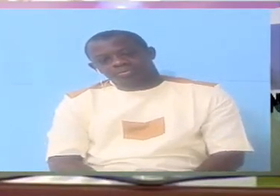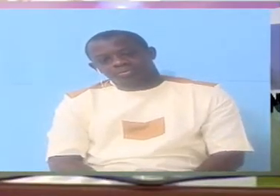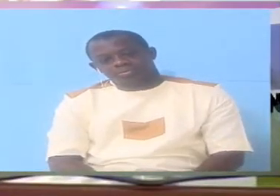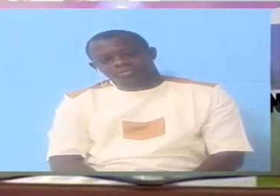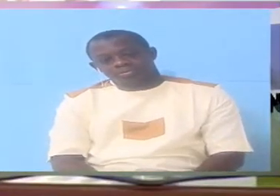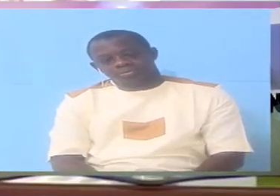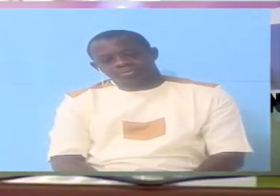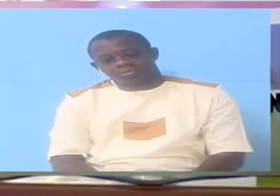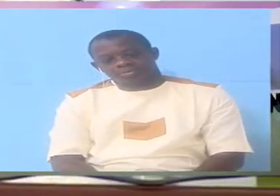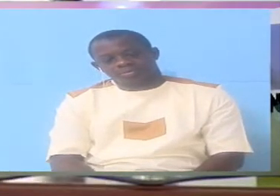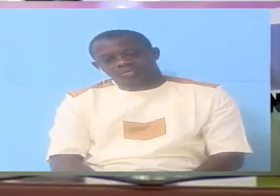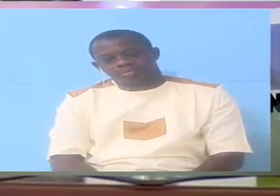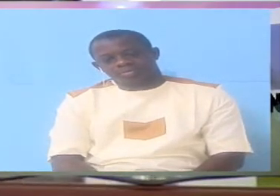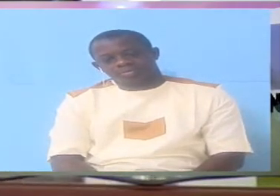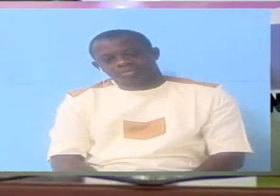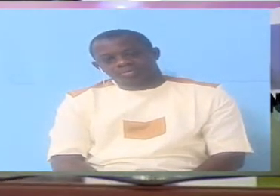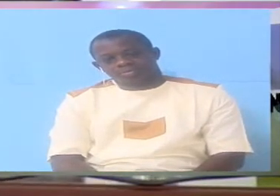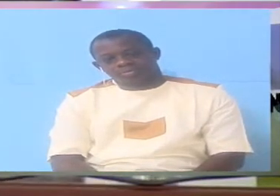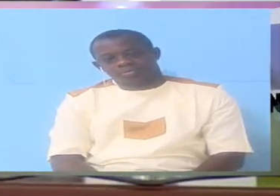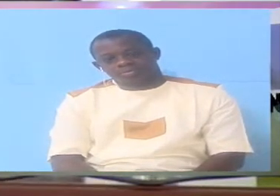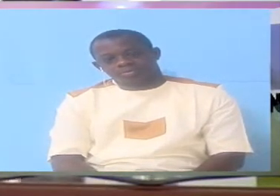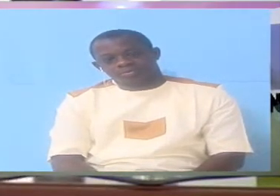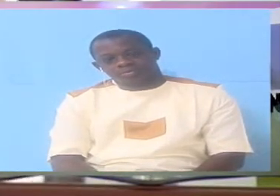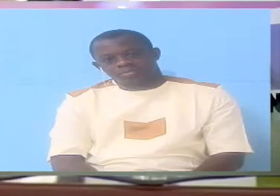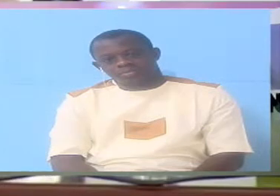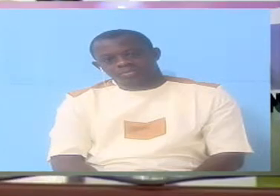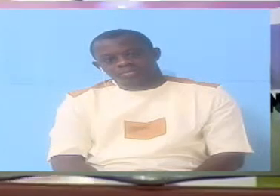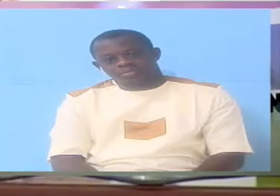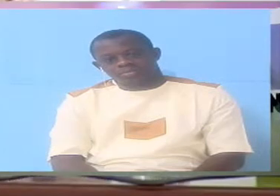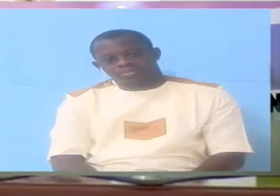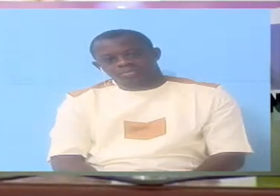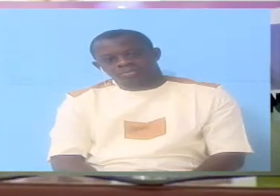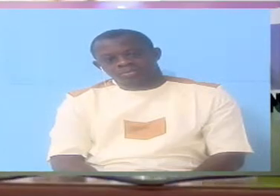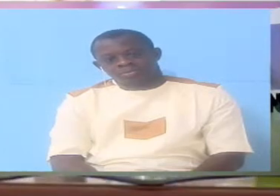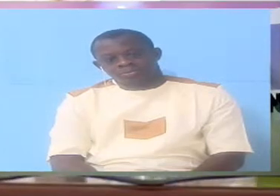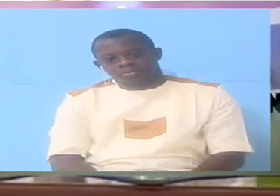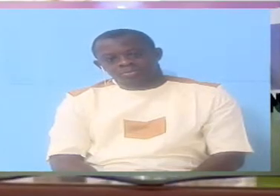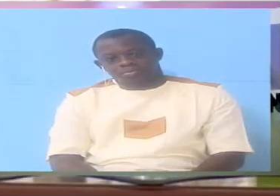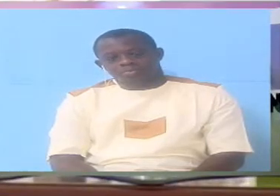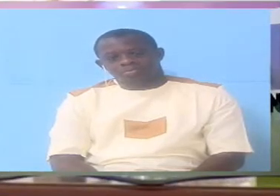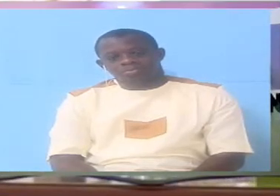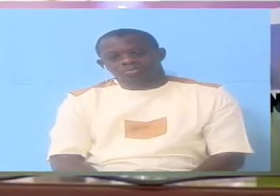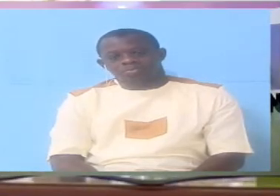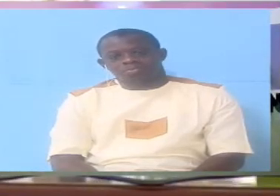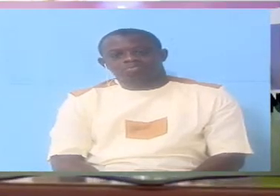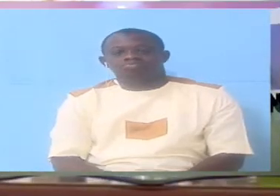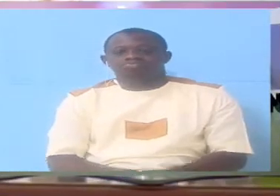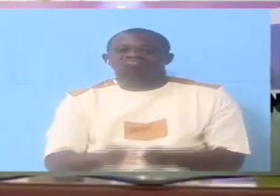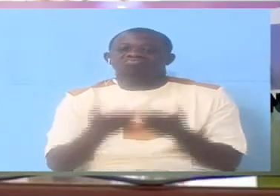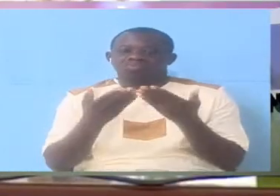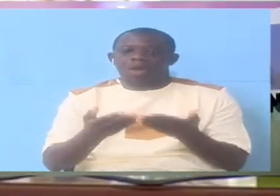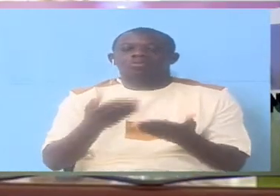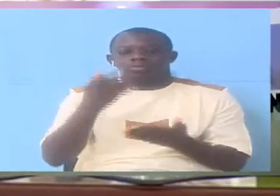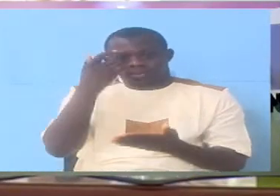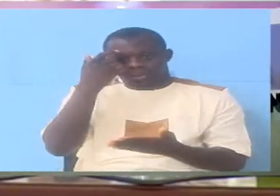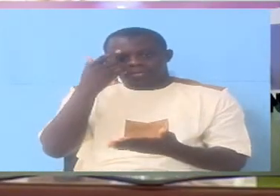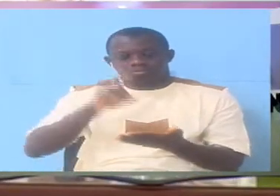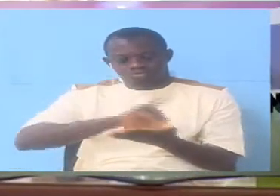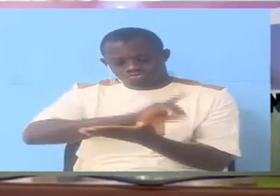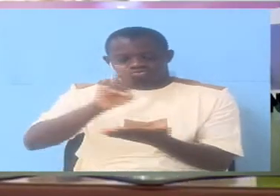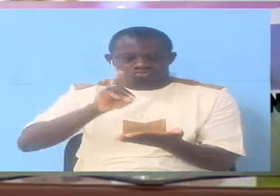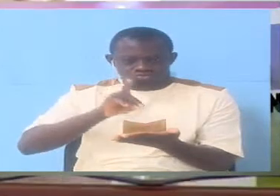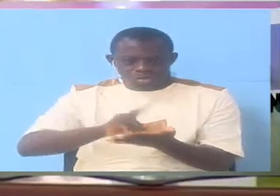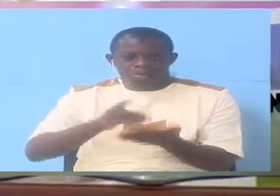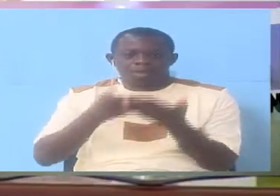leen sàkk ko ci ñoom waaye ñoom daal ne nañ loolu nekku fa. So we would present that document to the Commission at the